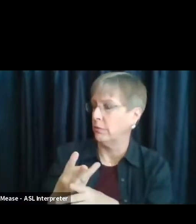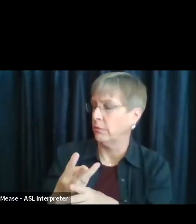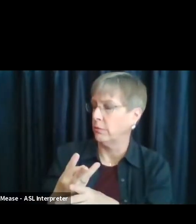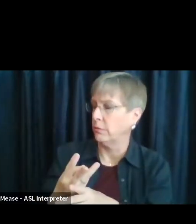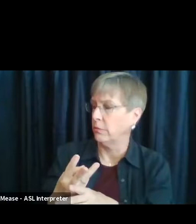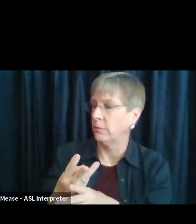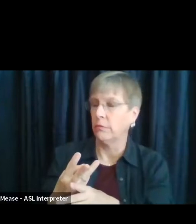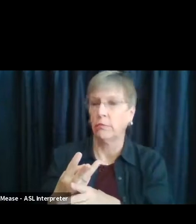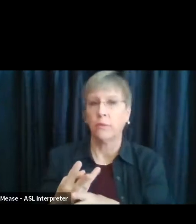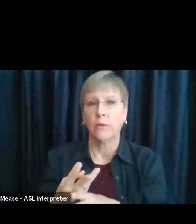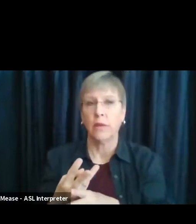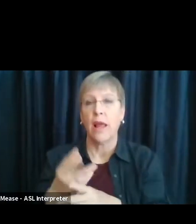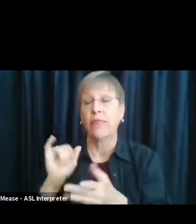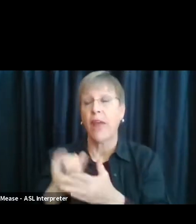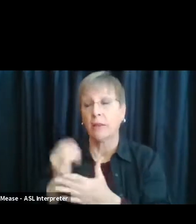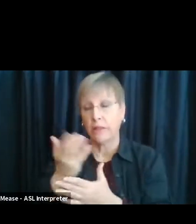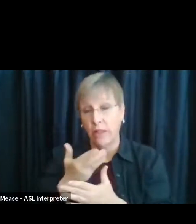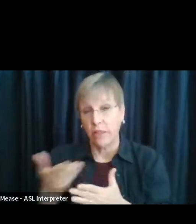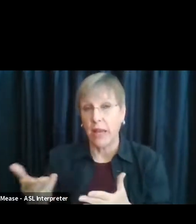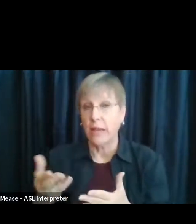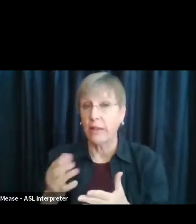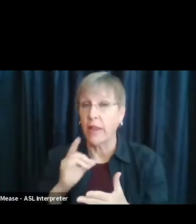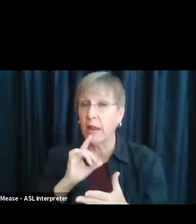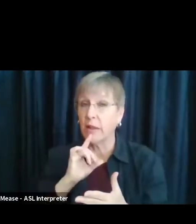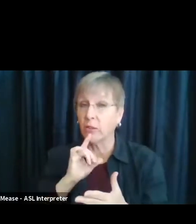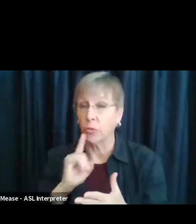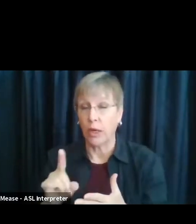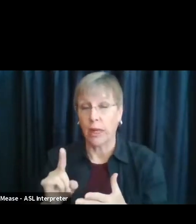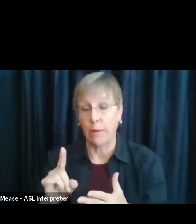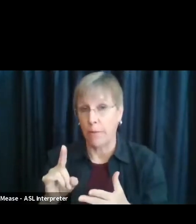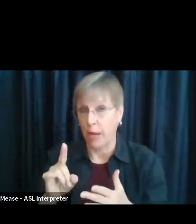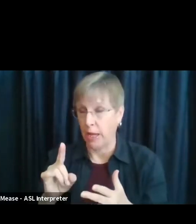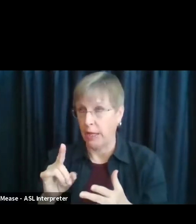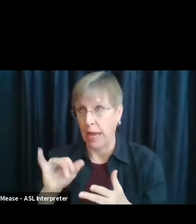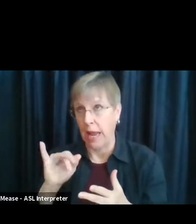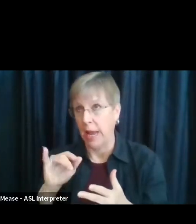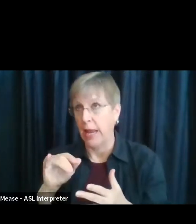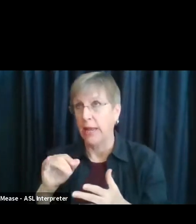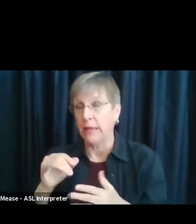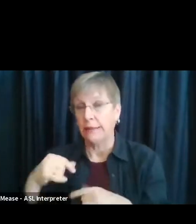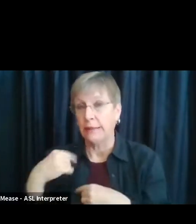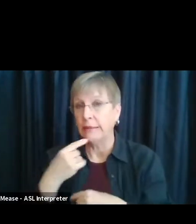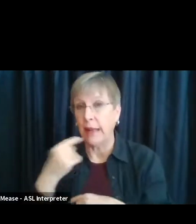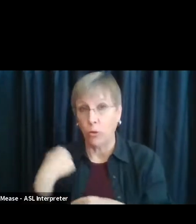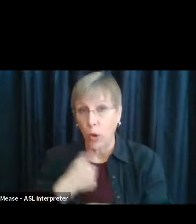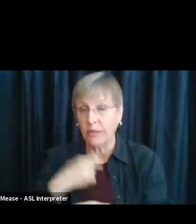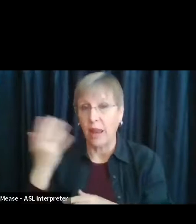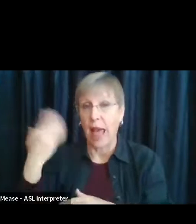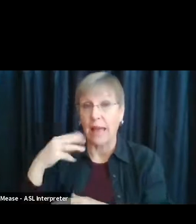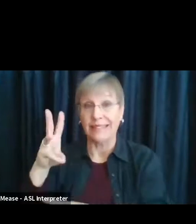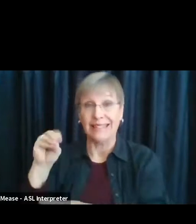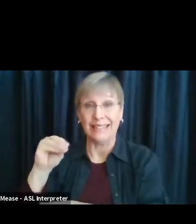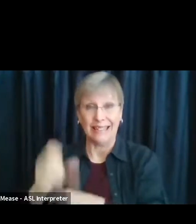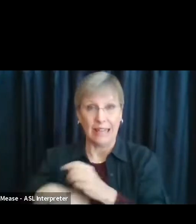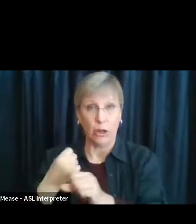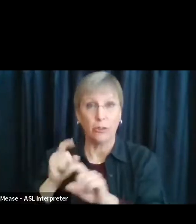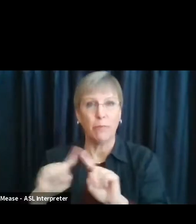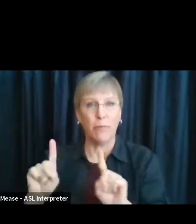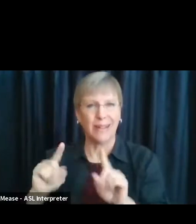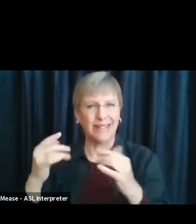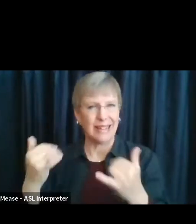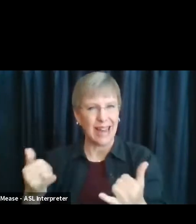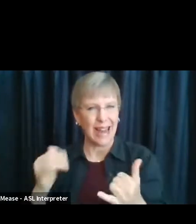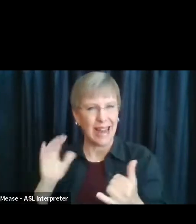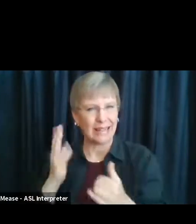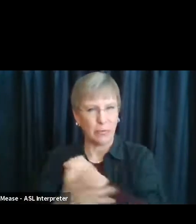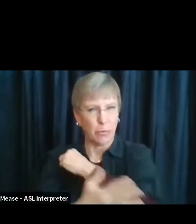been the thing that has been said for the last 60 years. but which today seems a little poor